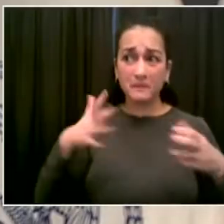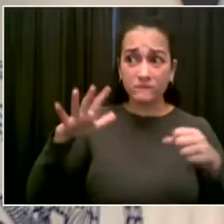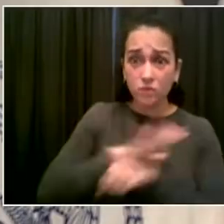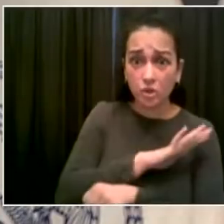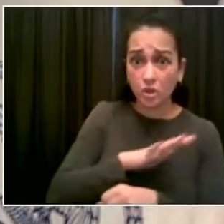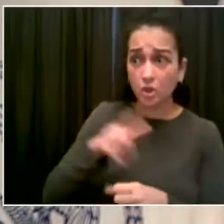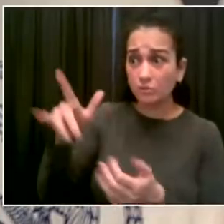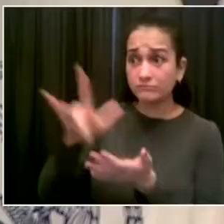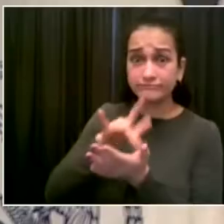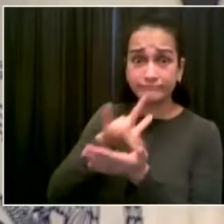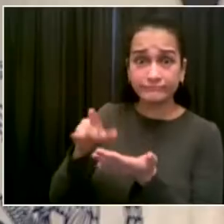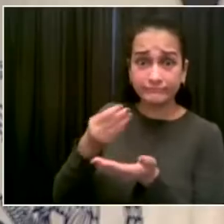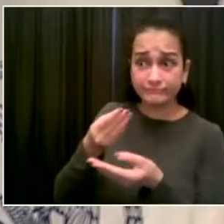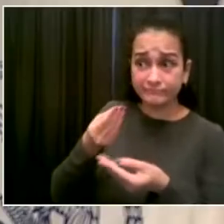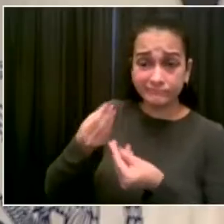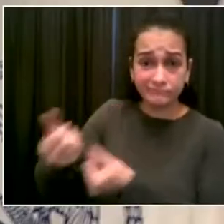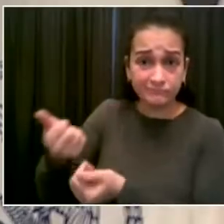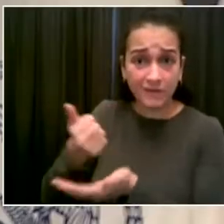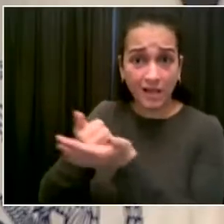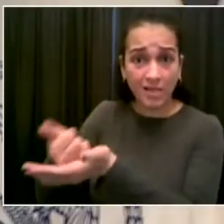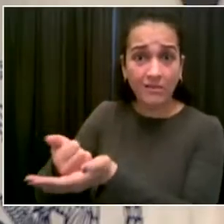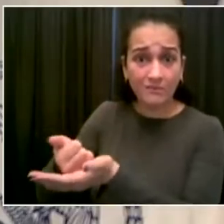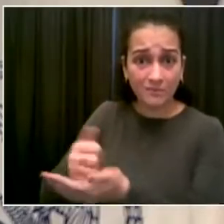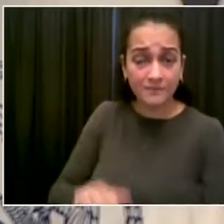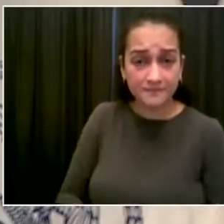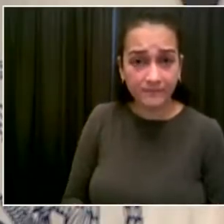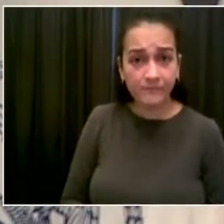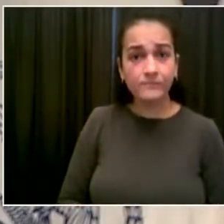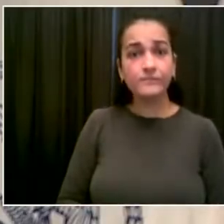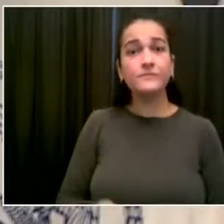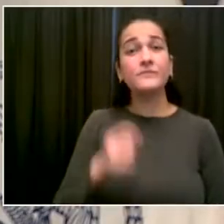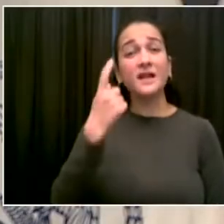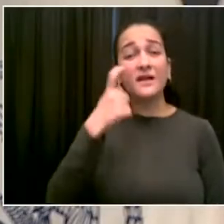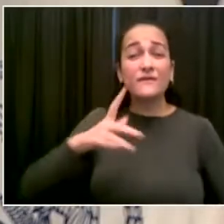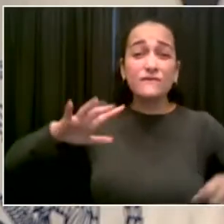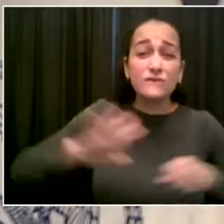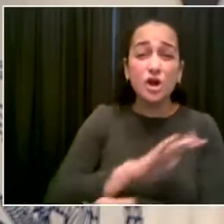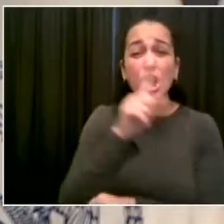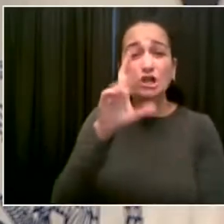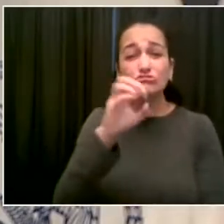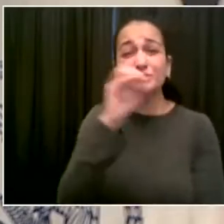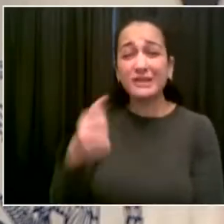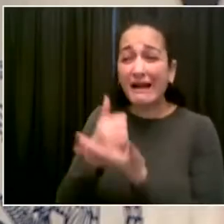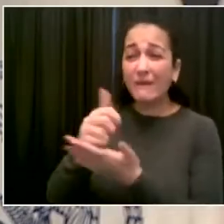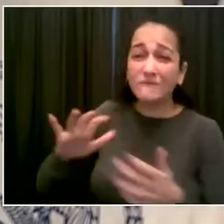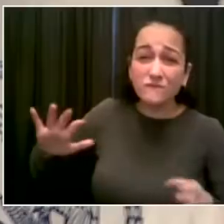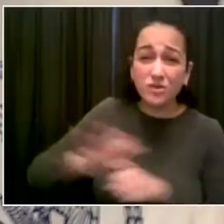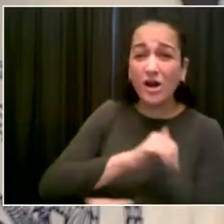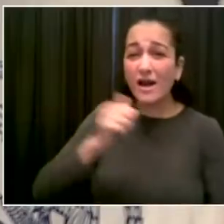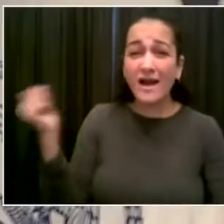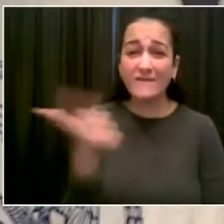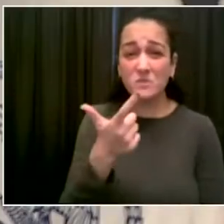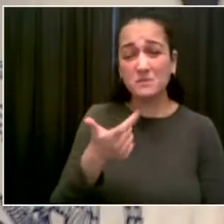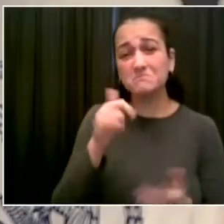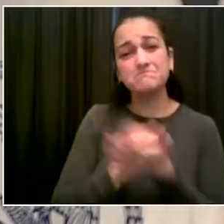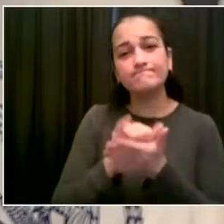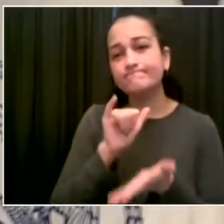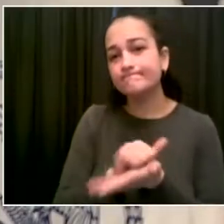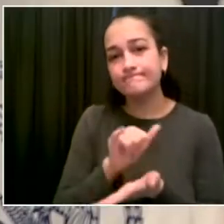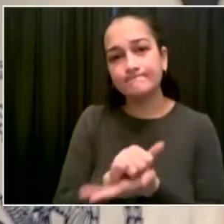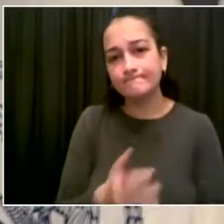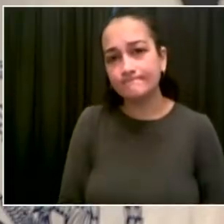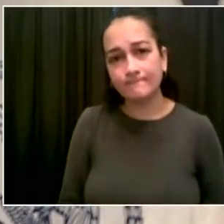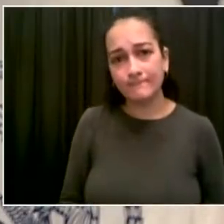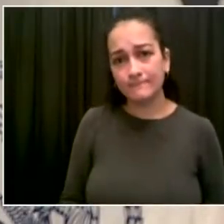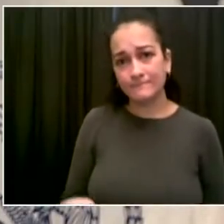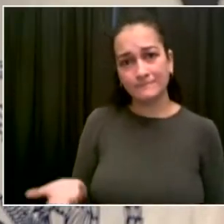ramifications. For other folks who have gone through tough situations and could ask for a bailout, we are really trying to be as helpful as we can in a smart way. This plan